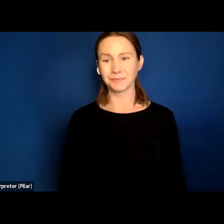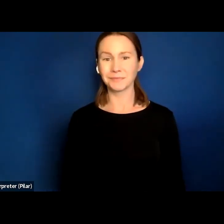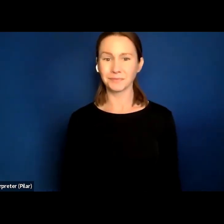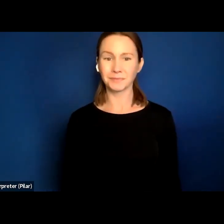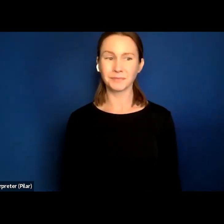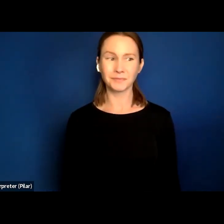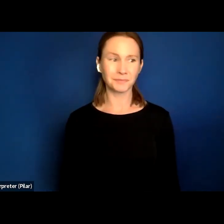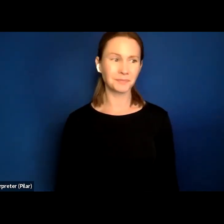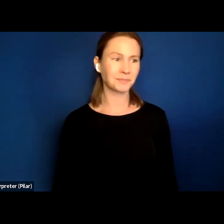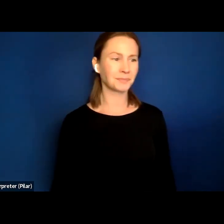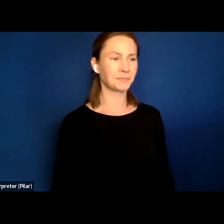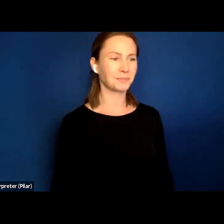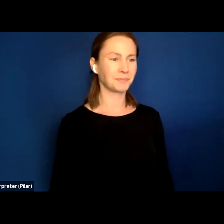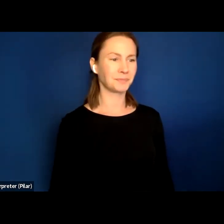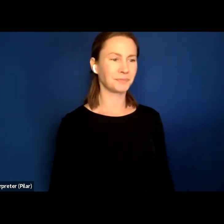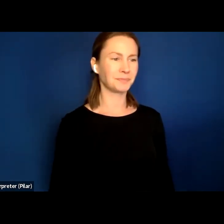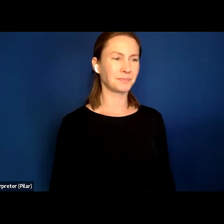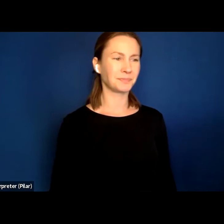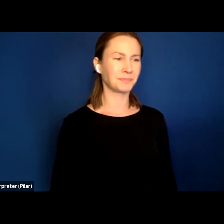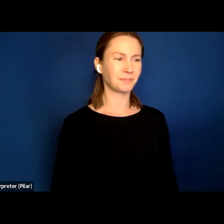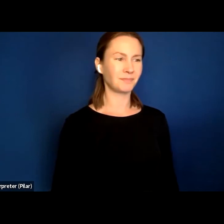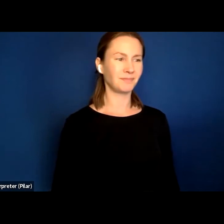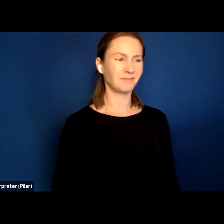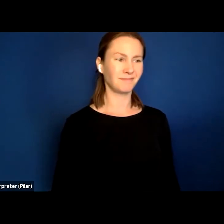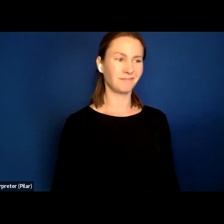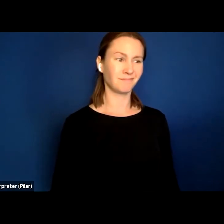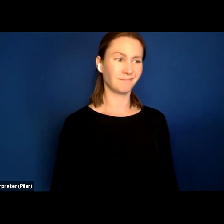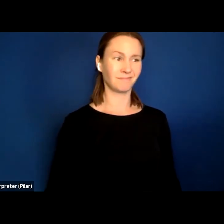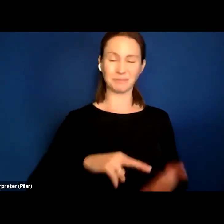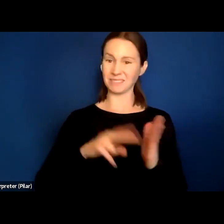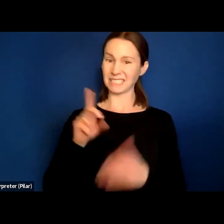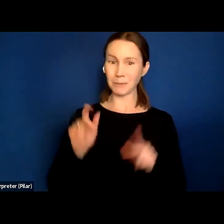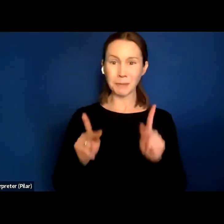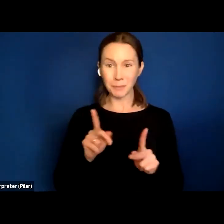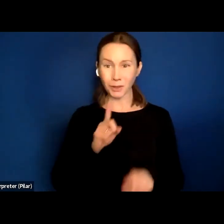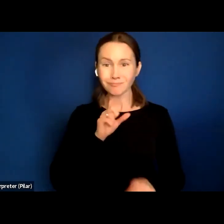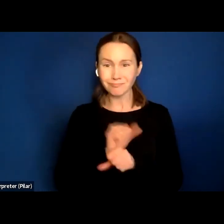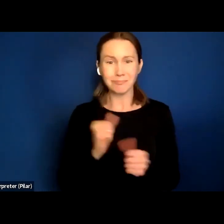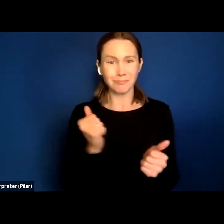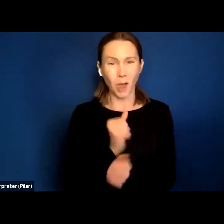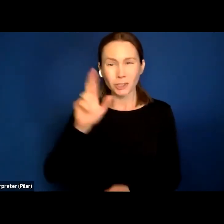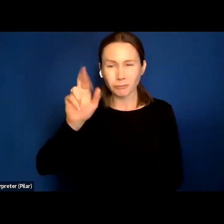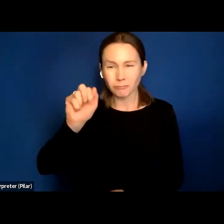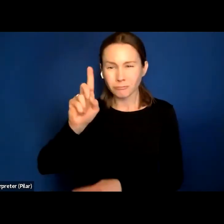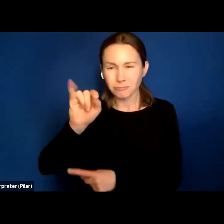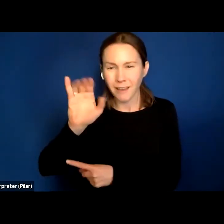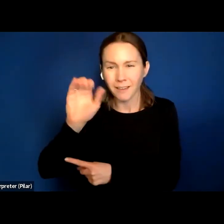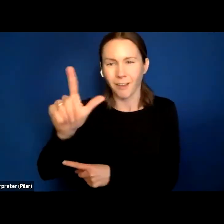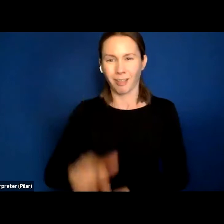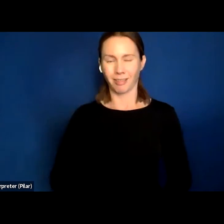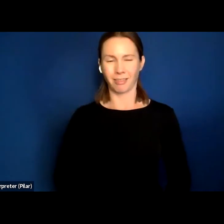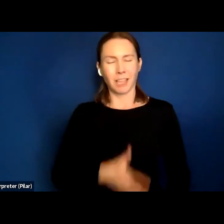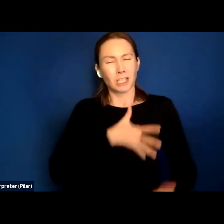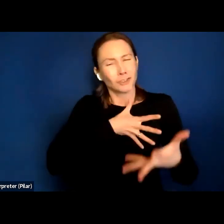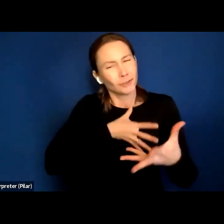And so it is in this way that disabled people are actually some of the most radical, generous, and